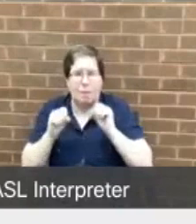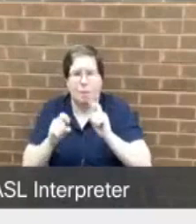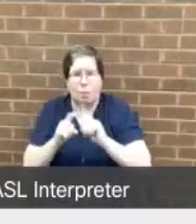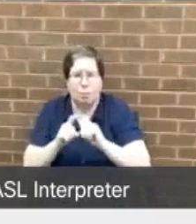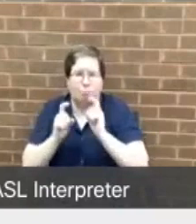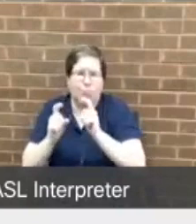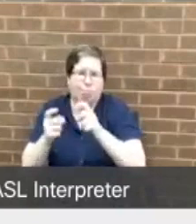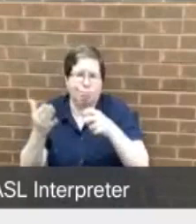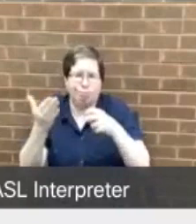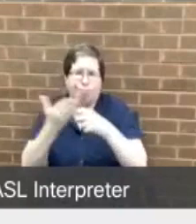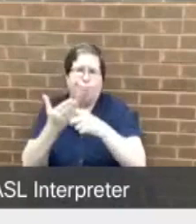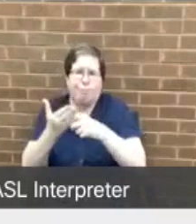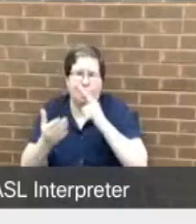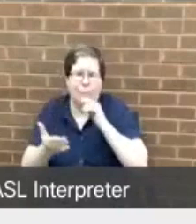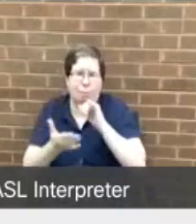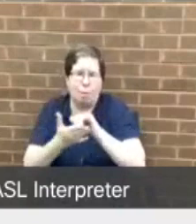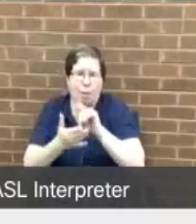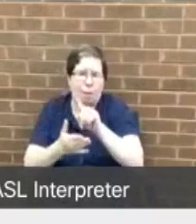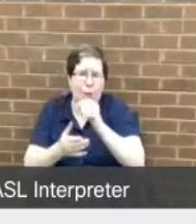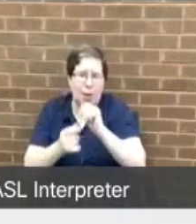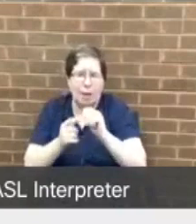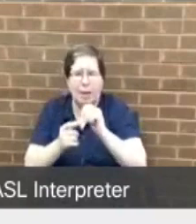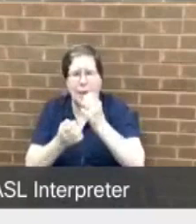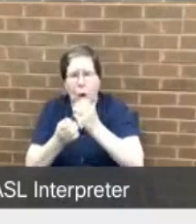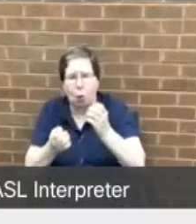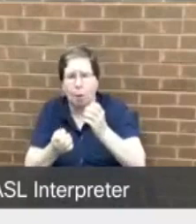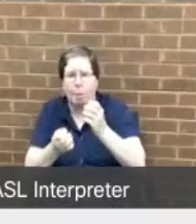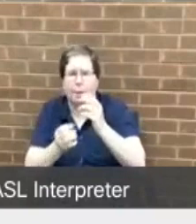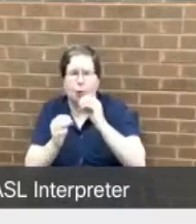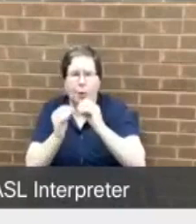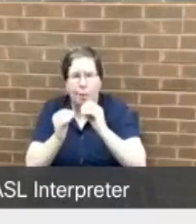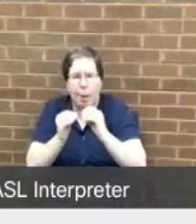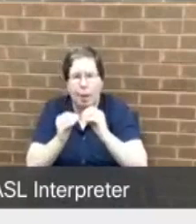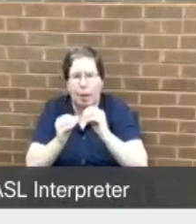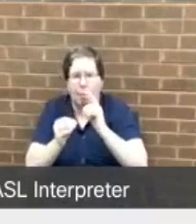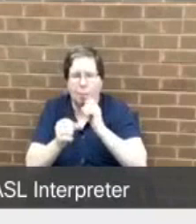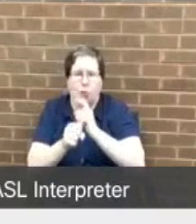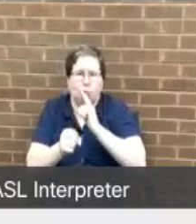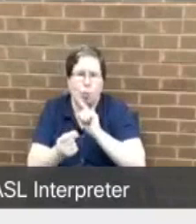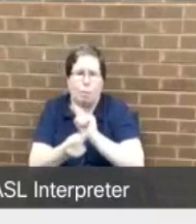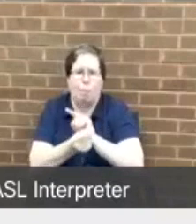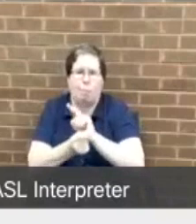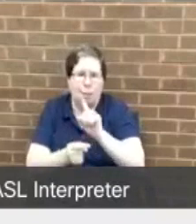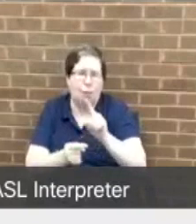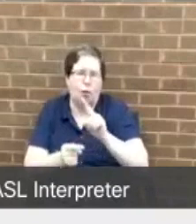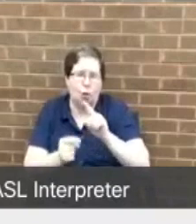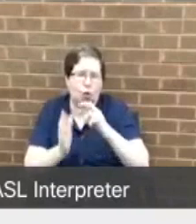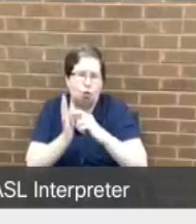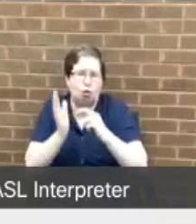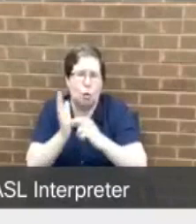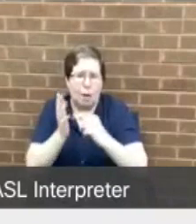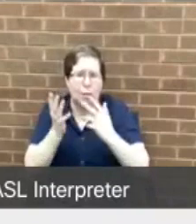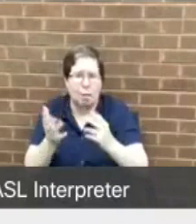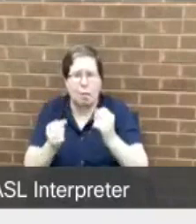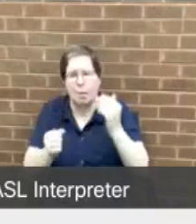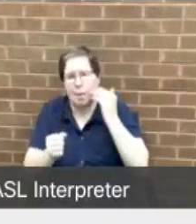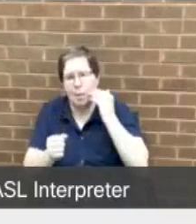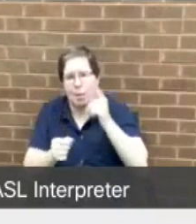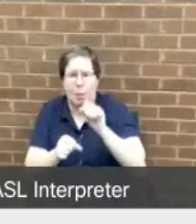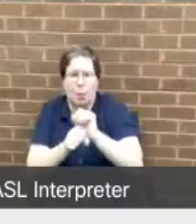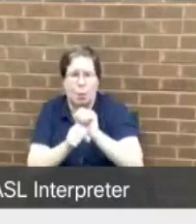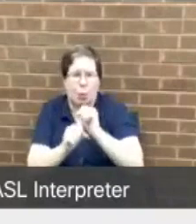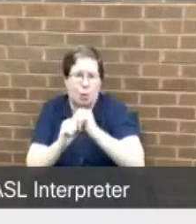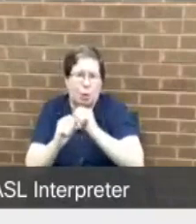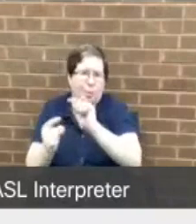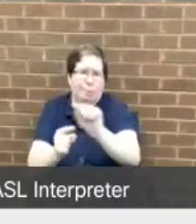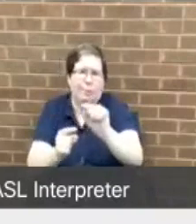citations for equipment repairs, things that don't meet the regulation. So I know MSP has worked with communities in certain